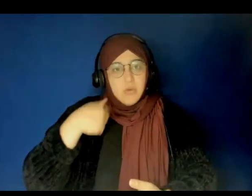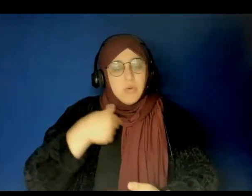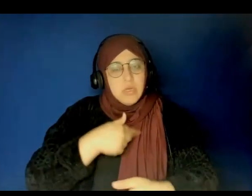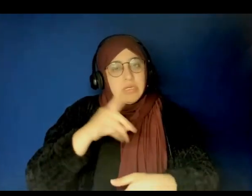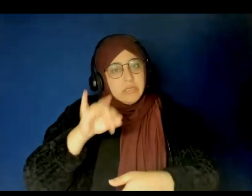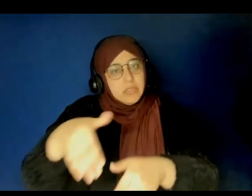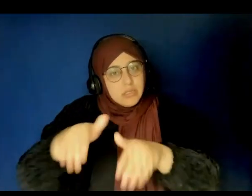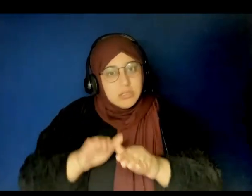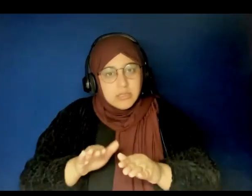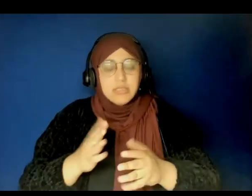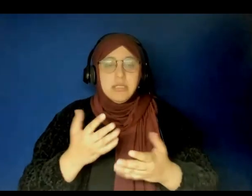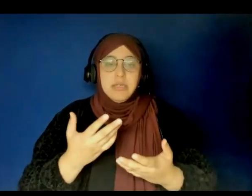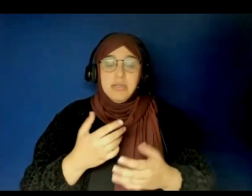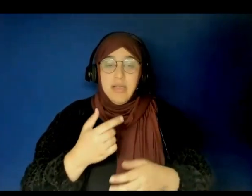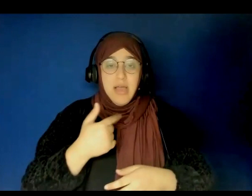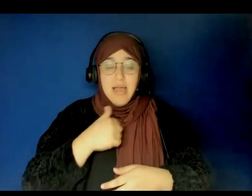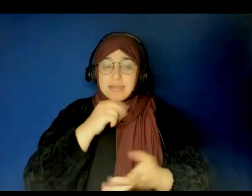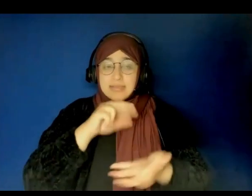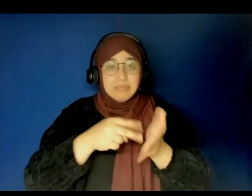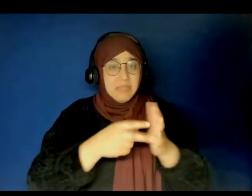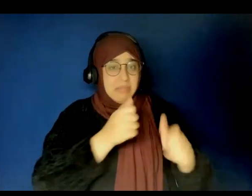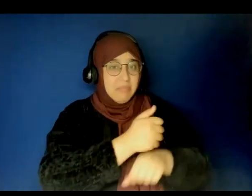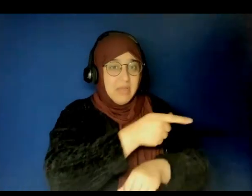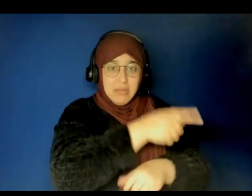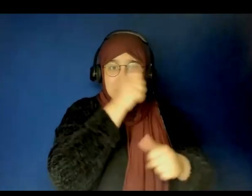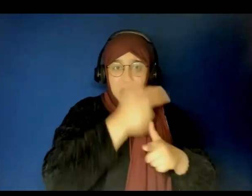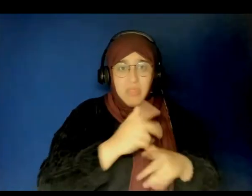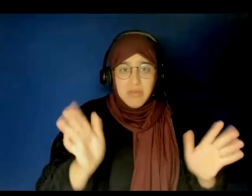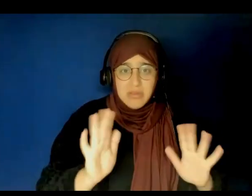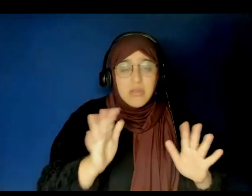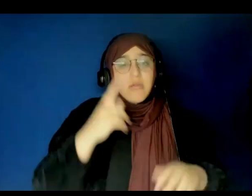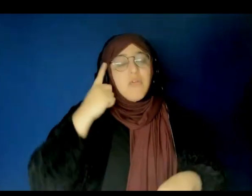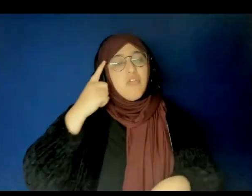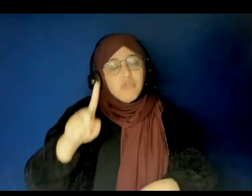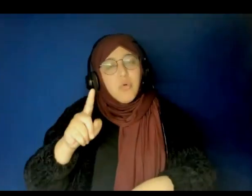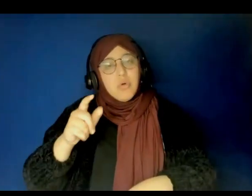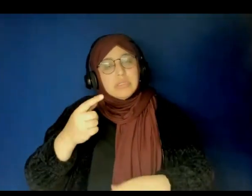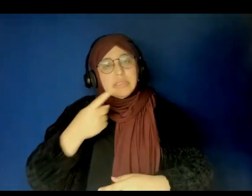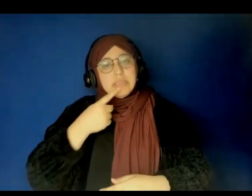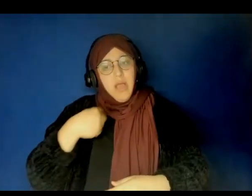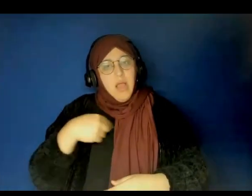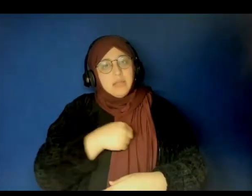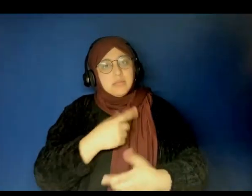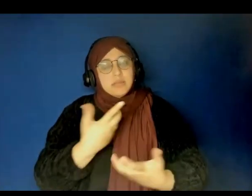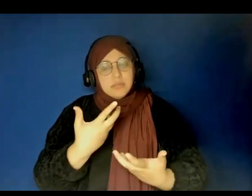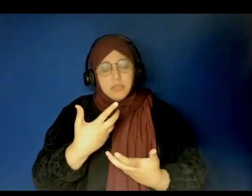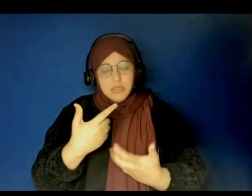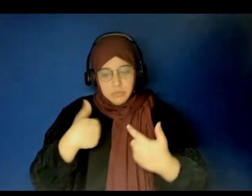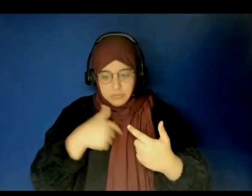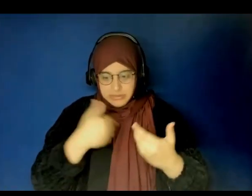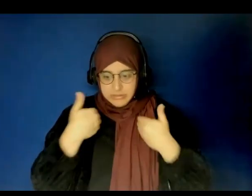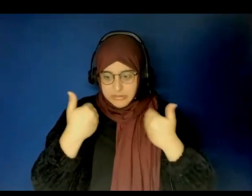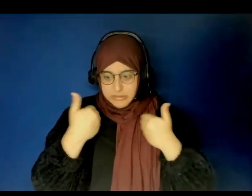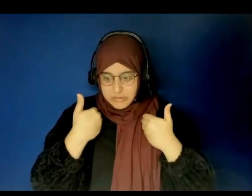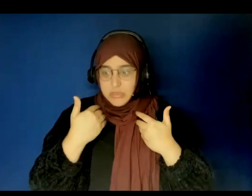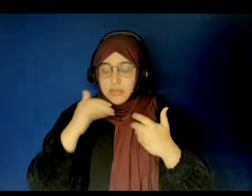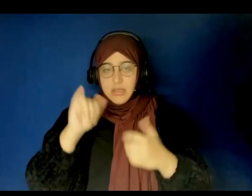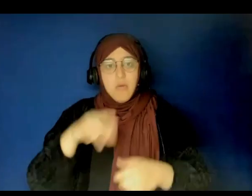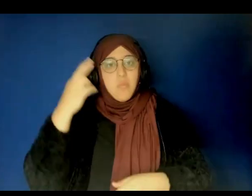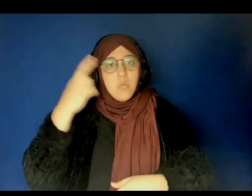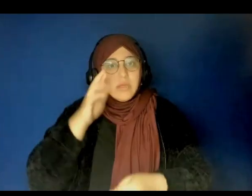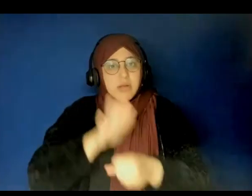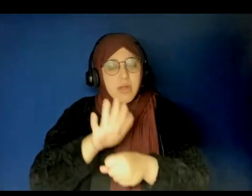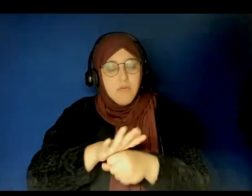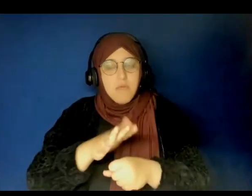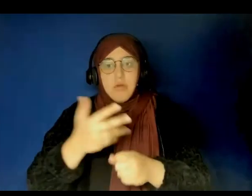blame on that brother, but to say to ourselves, if we're young and all we have is our body, that's still reason enough and amana enough.